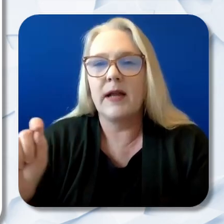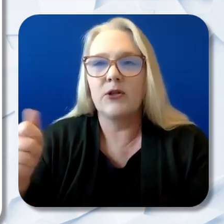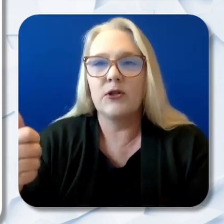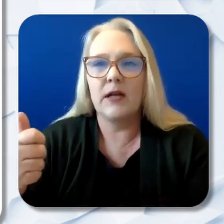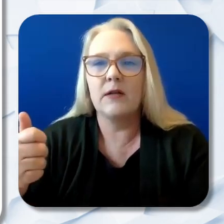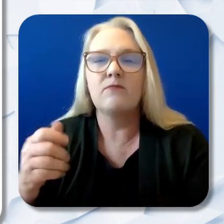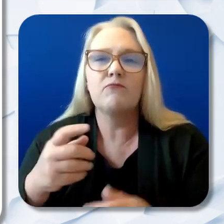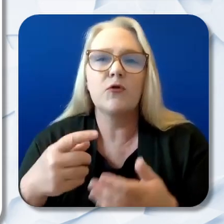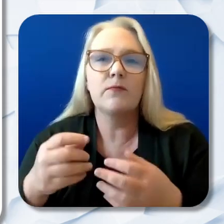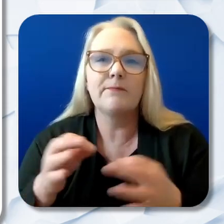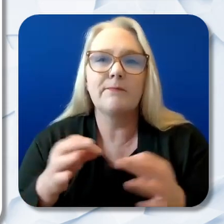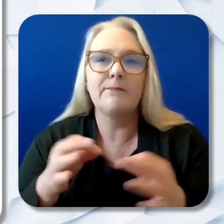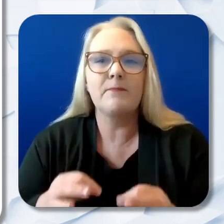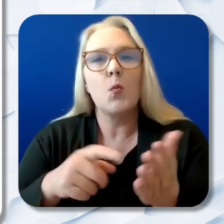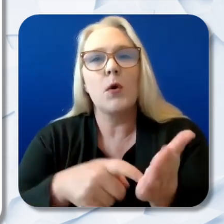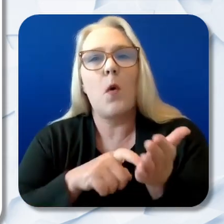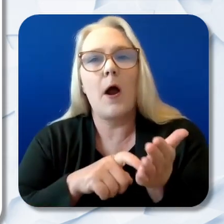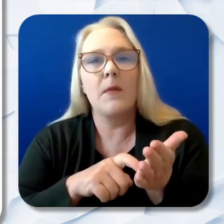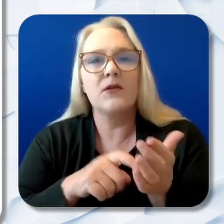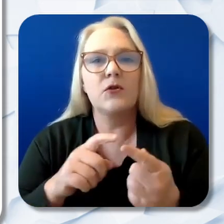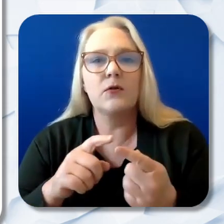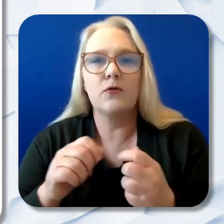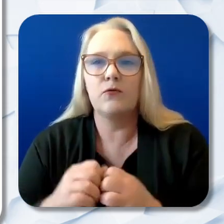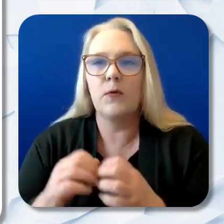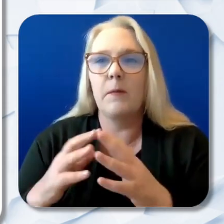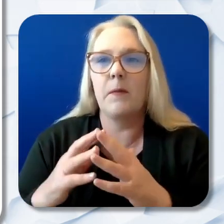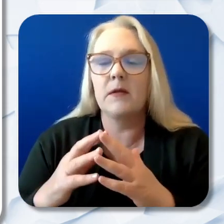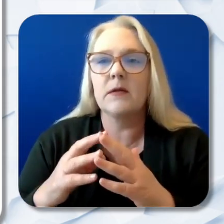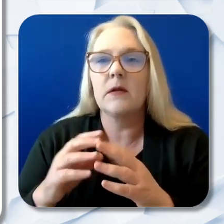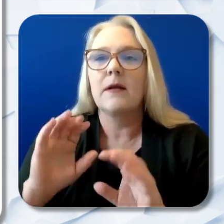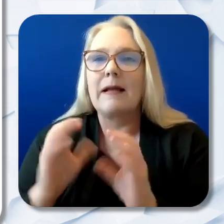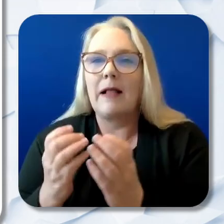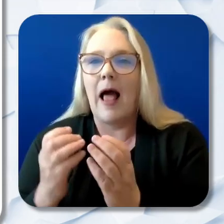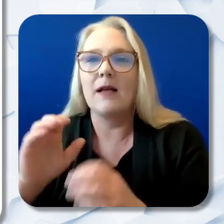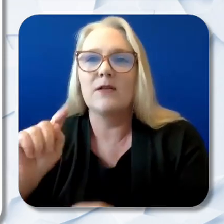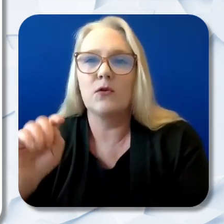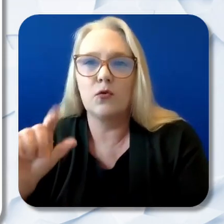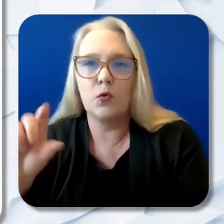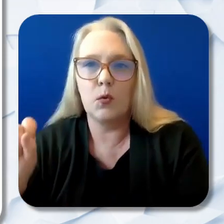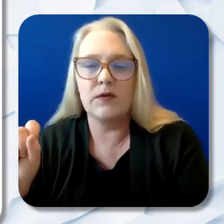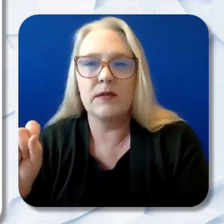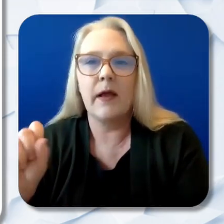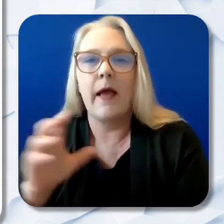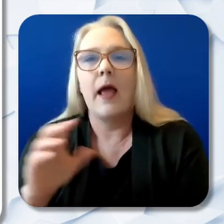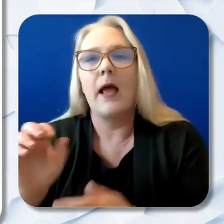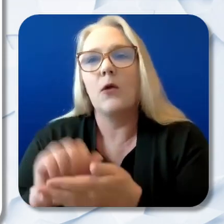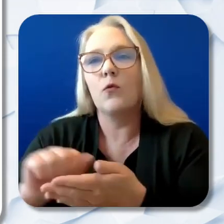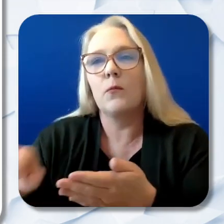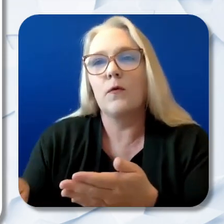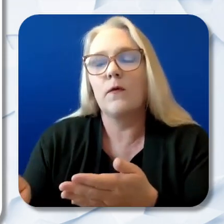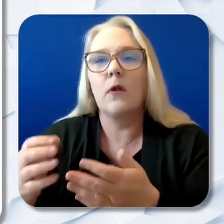of the requirements to phase in implementation of the class tools, as well as the removal of